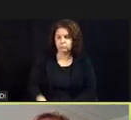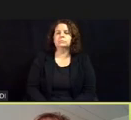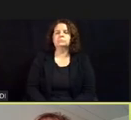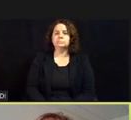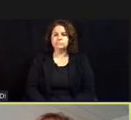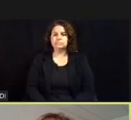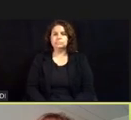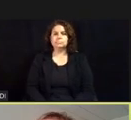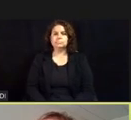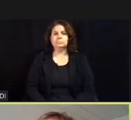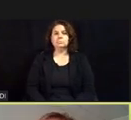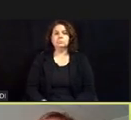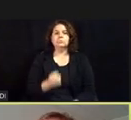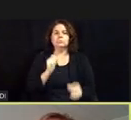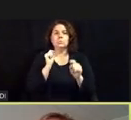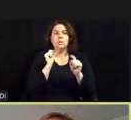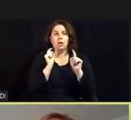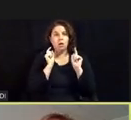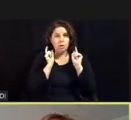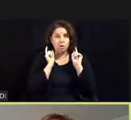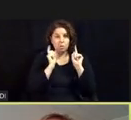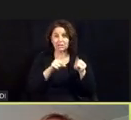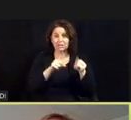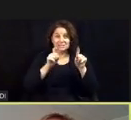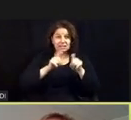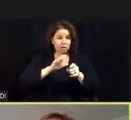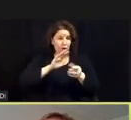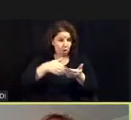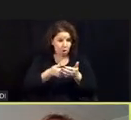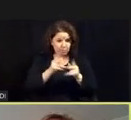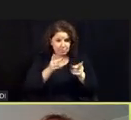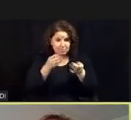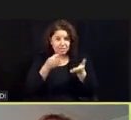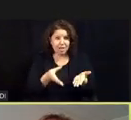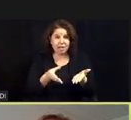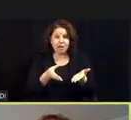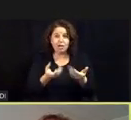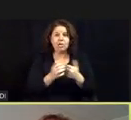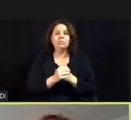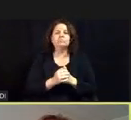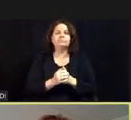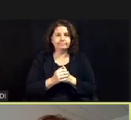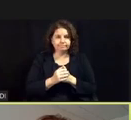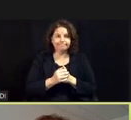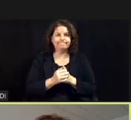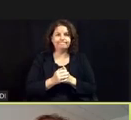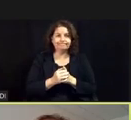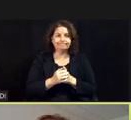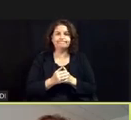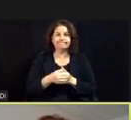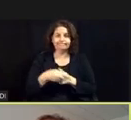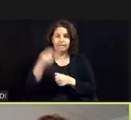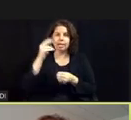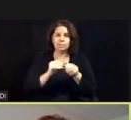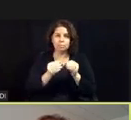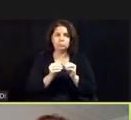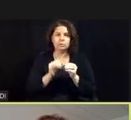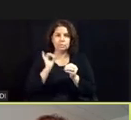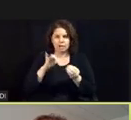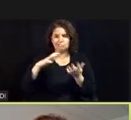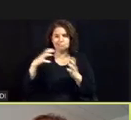that affected the case rates for that particular week, especially since, and I'll get into this, there was